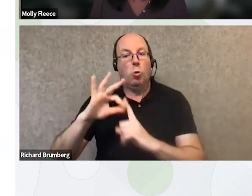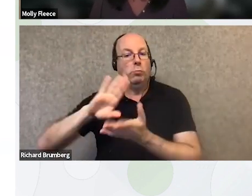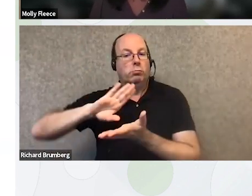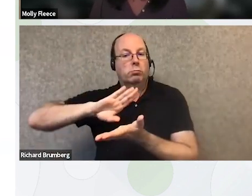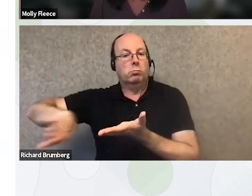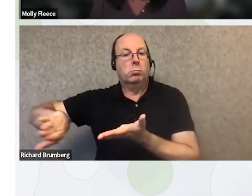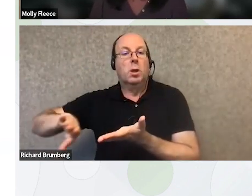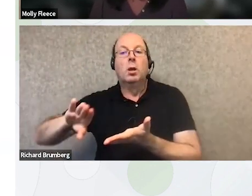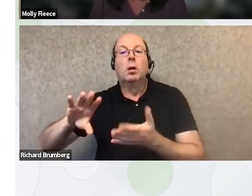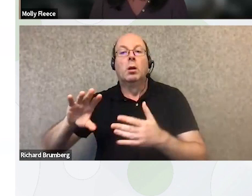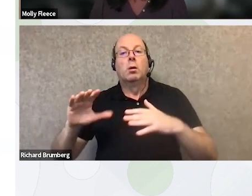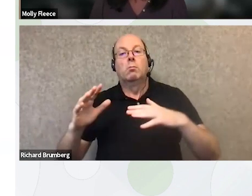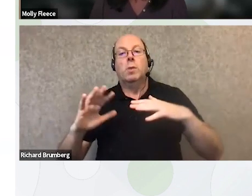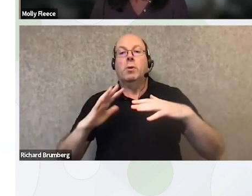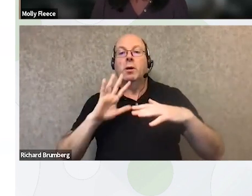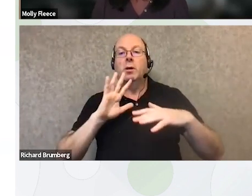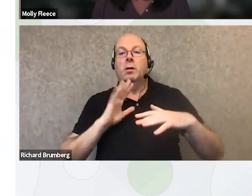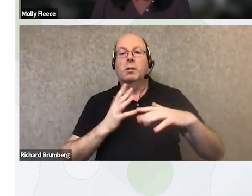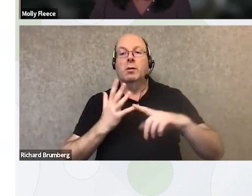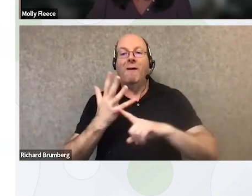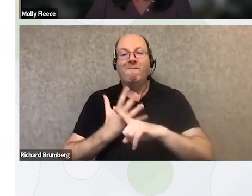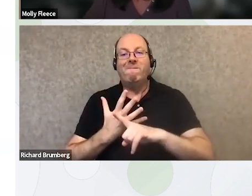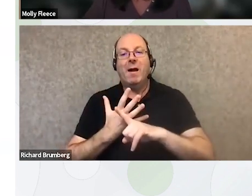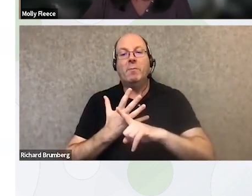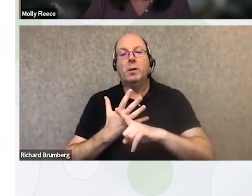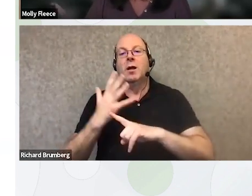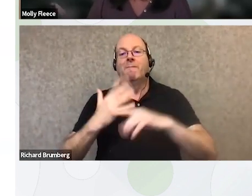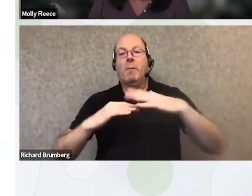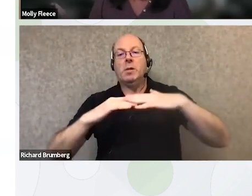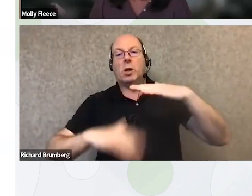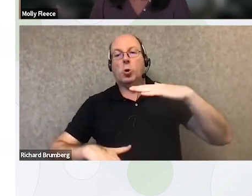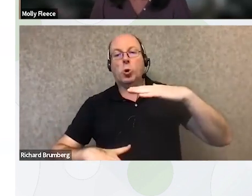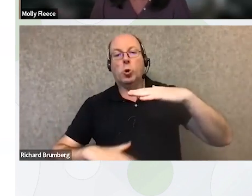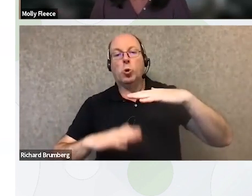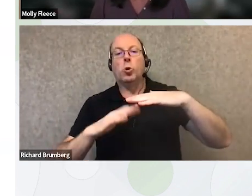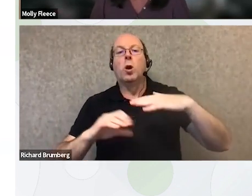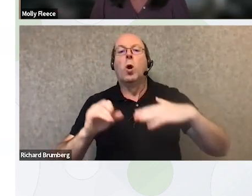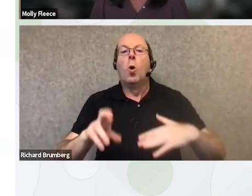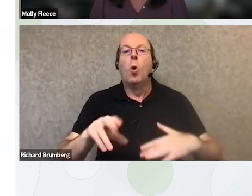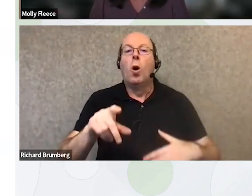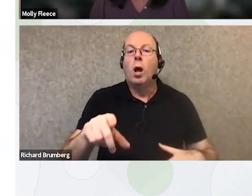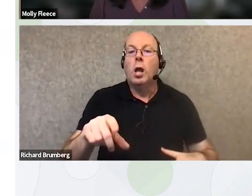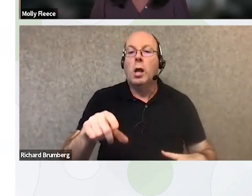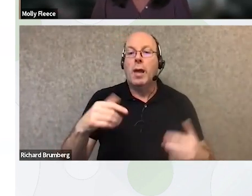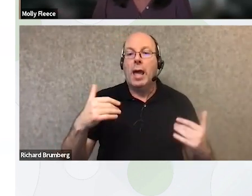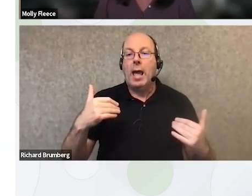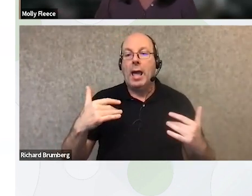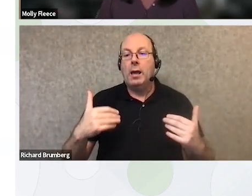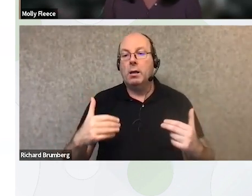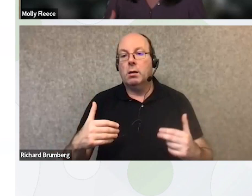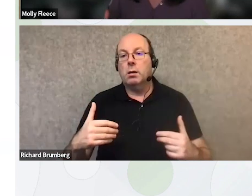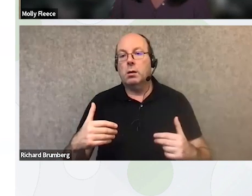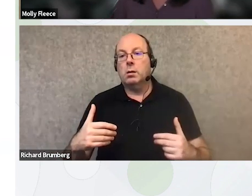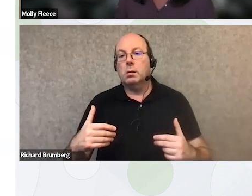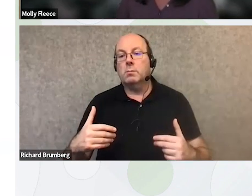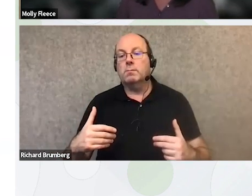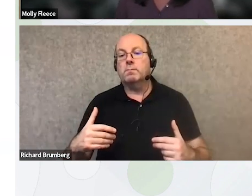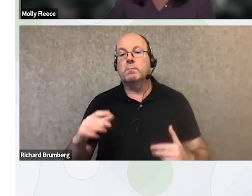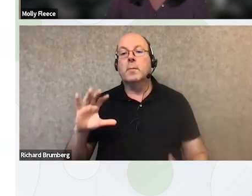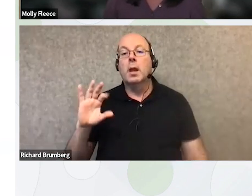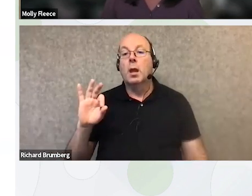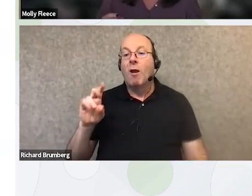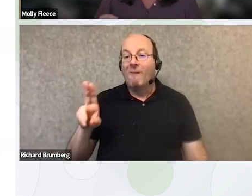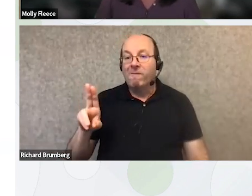than 6 months of age is not recommended for. And then anyone with a severe life-threatening allergy to an ingredient in the